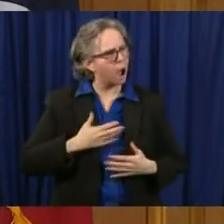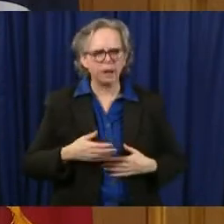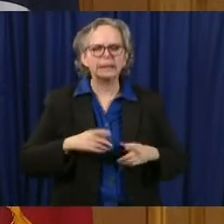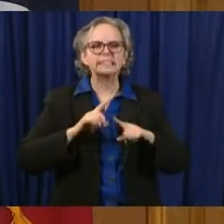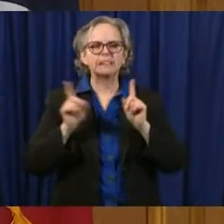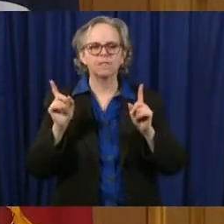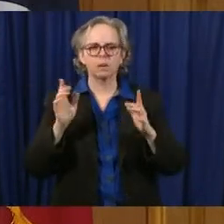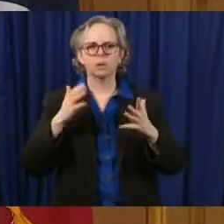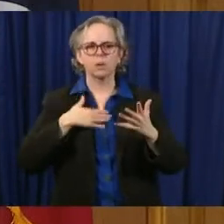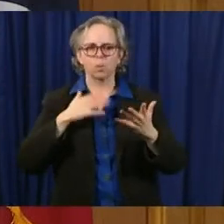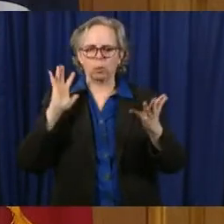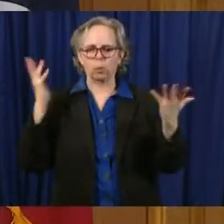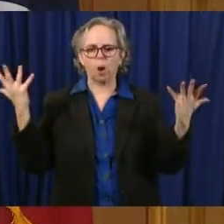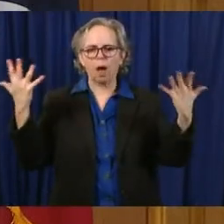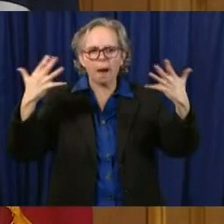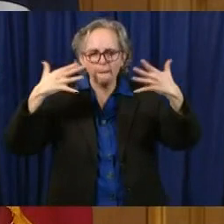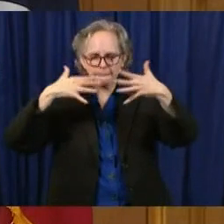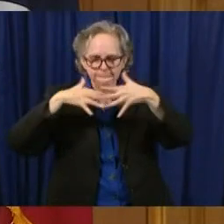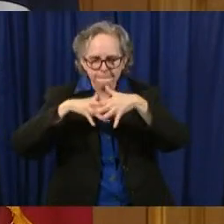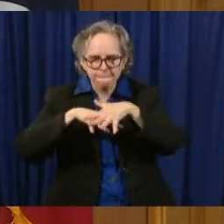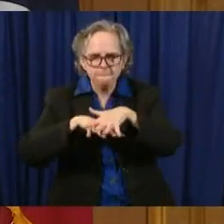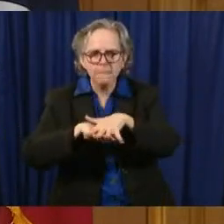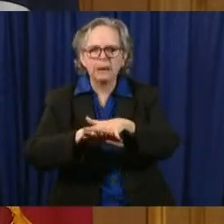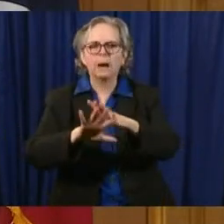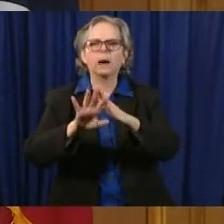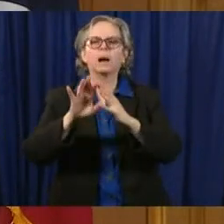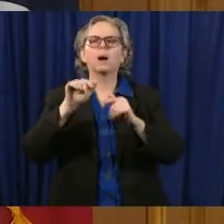is actually going on in that state and at